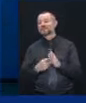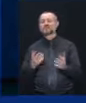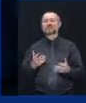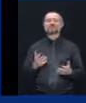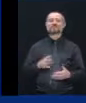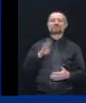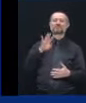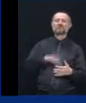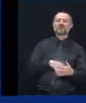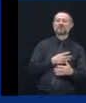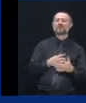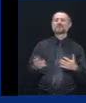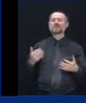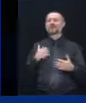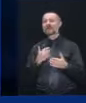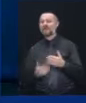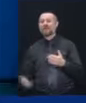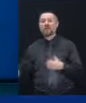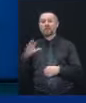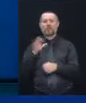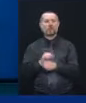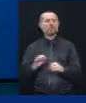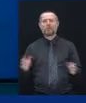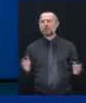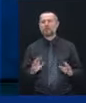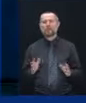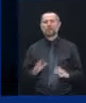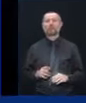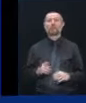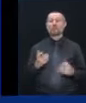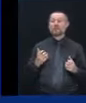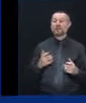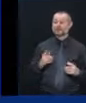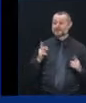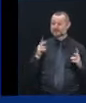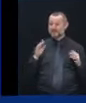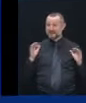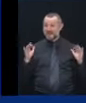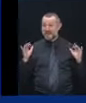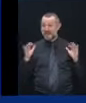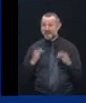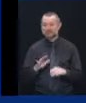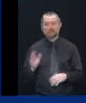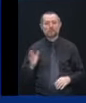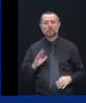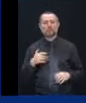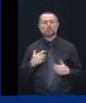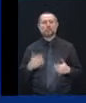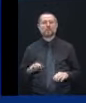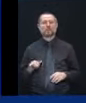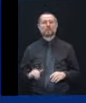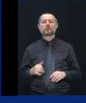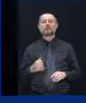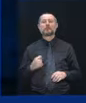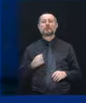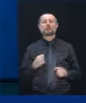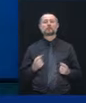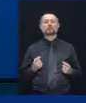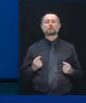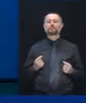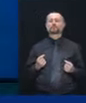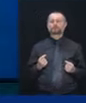because we actually don't want the crowd. But we're going to have